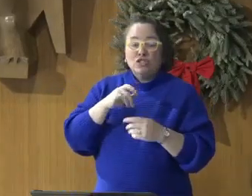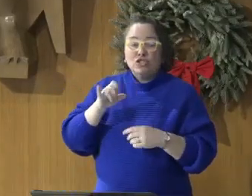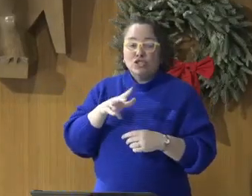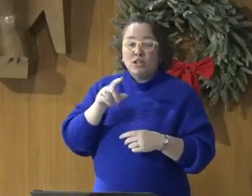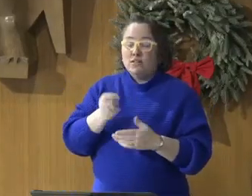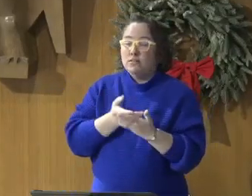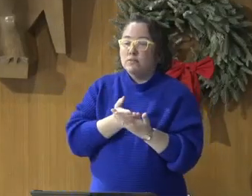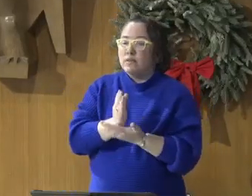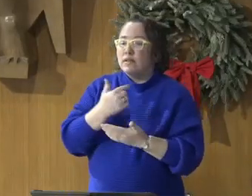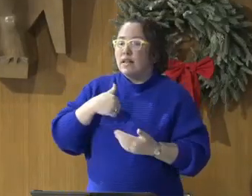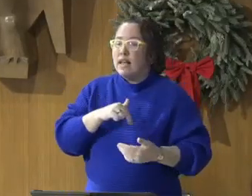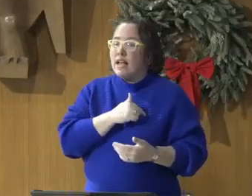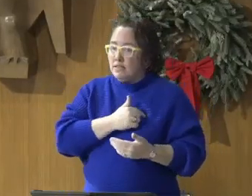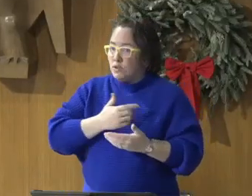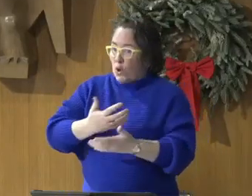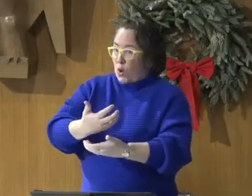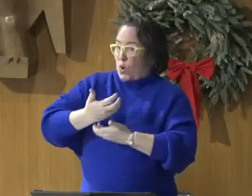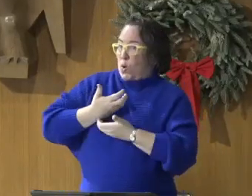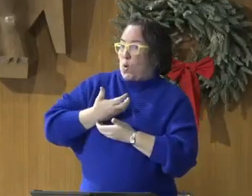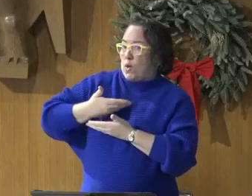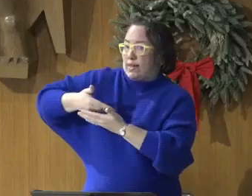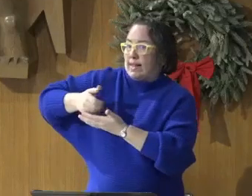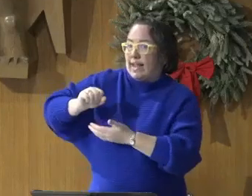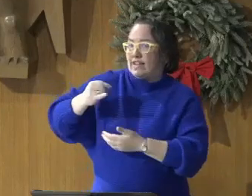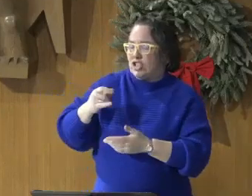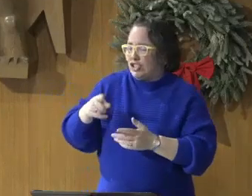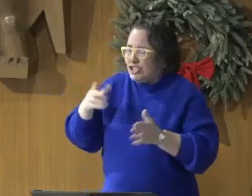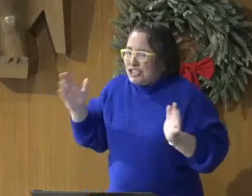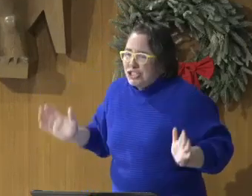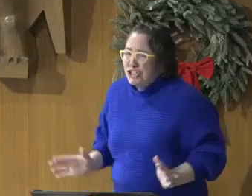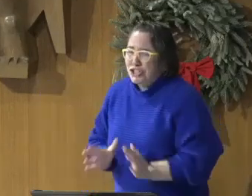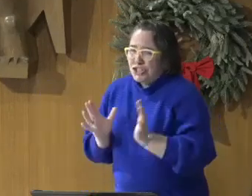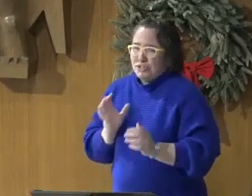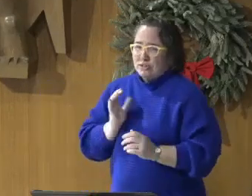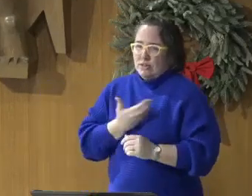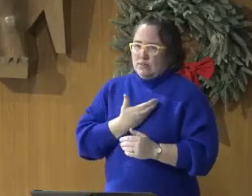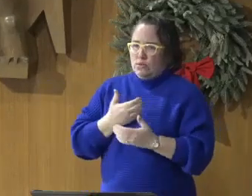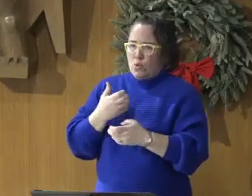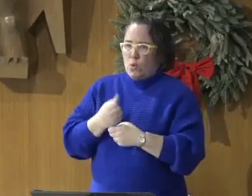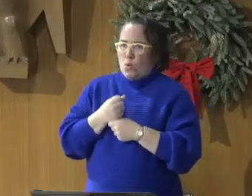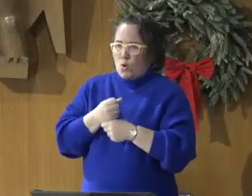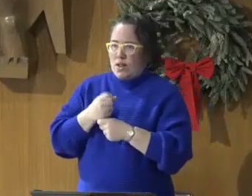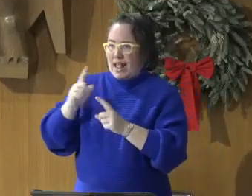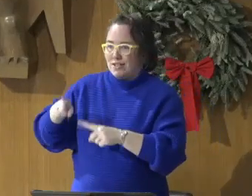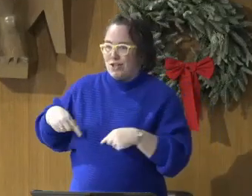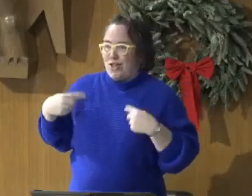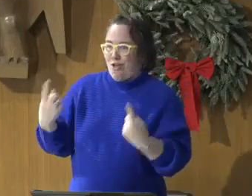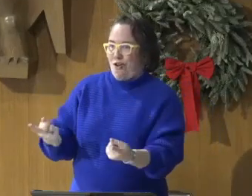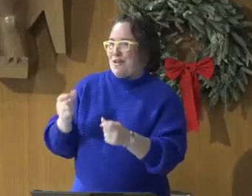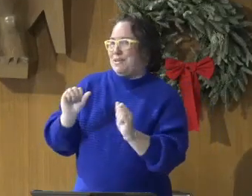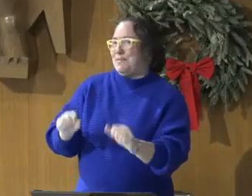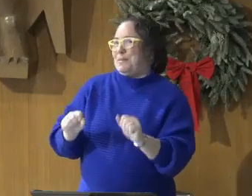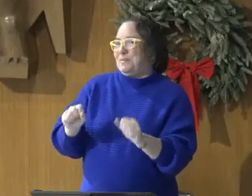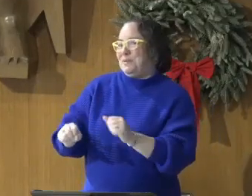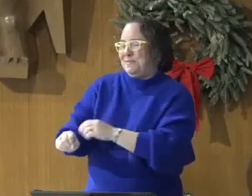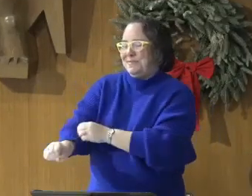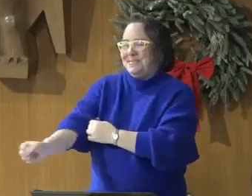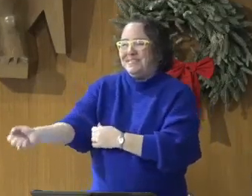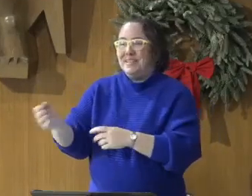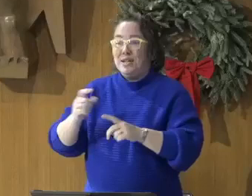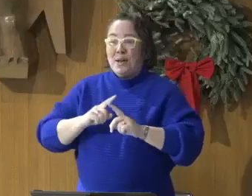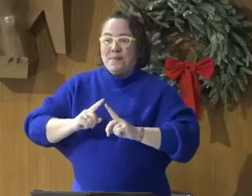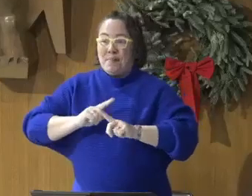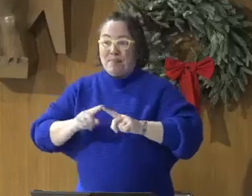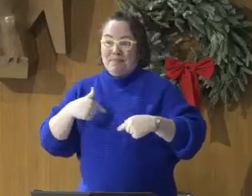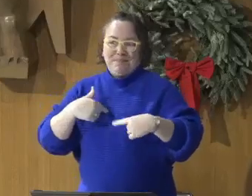she encouraged us to hold AJ for as long as we could, even. To my delight,